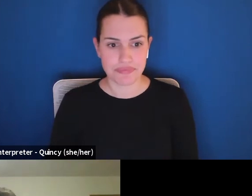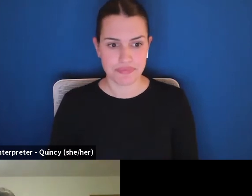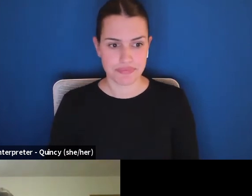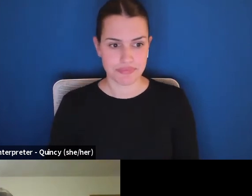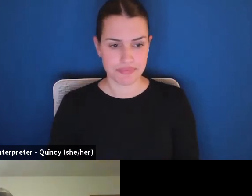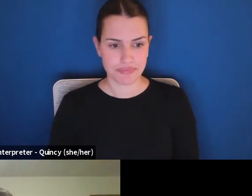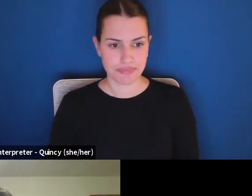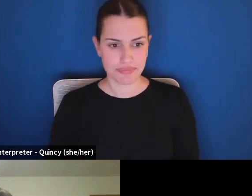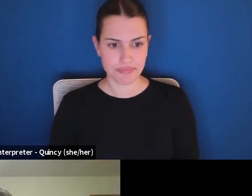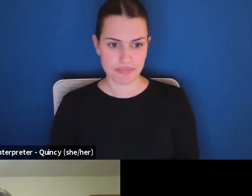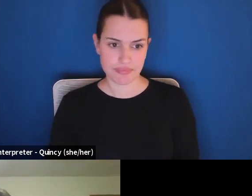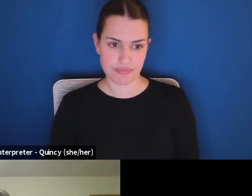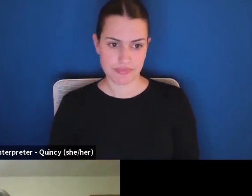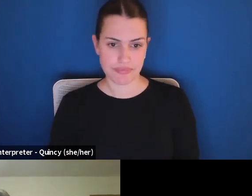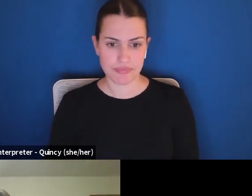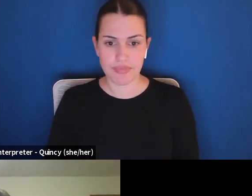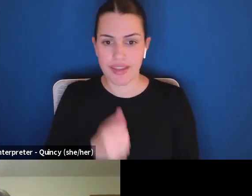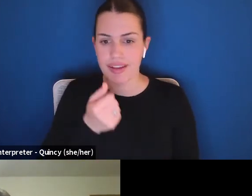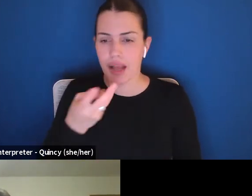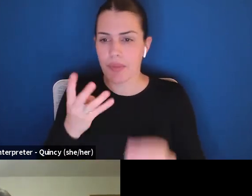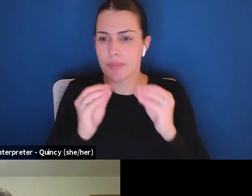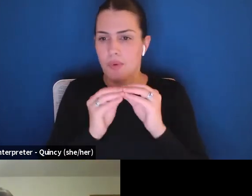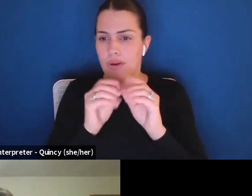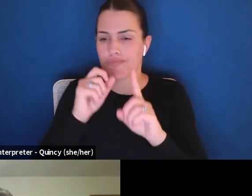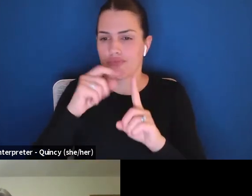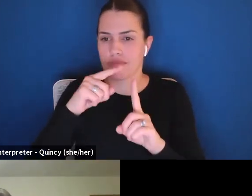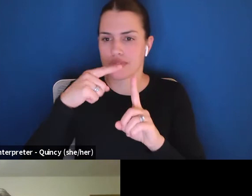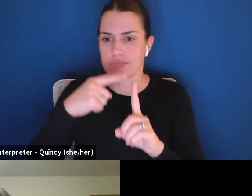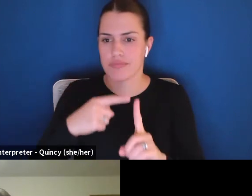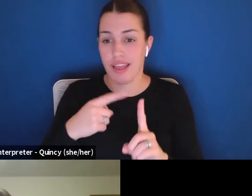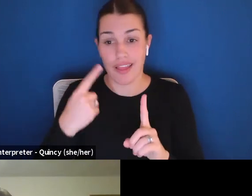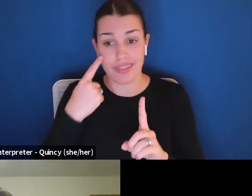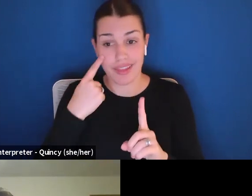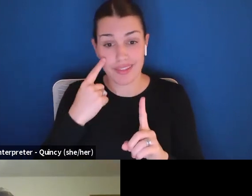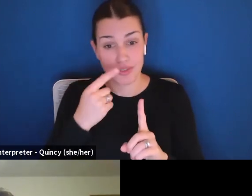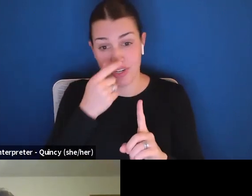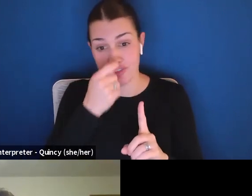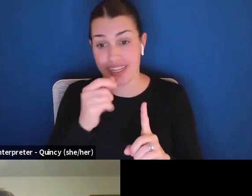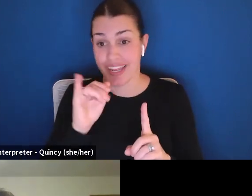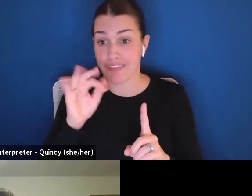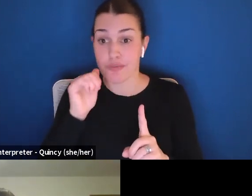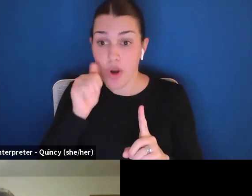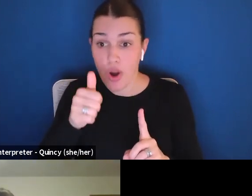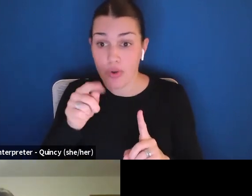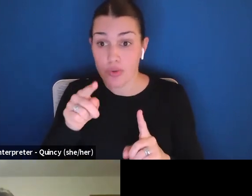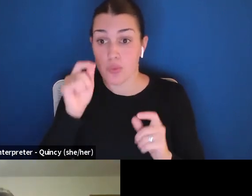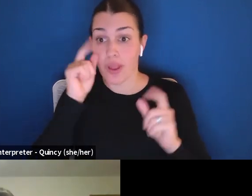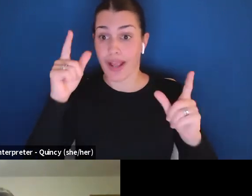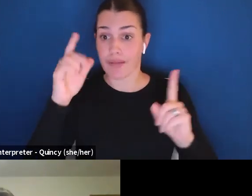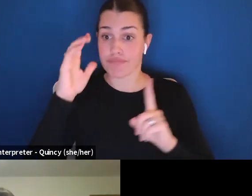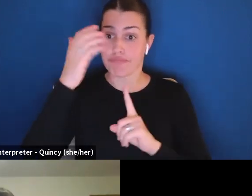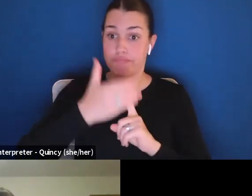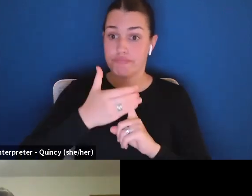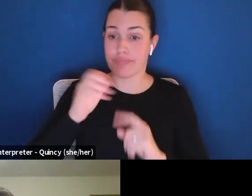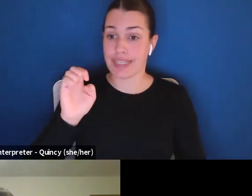And then we just have a couple more prompts here. So I found these ones interesting. If you could wake up tomorrow embodied as the best version